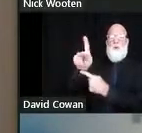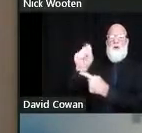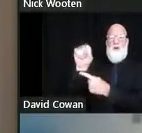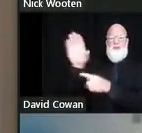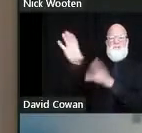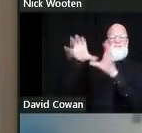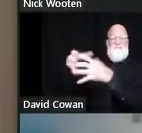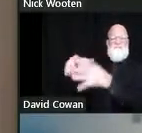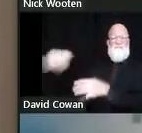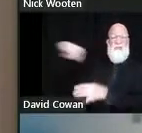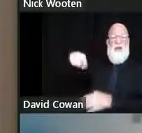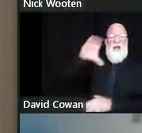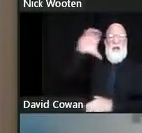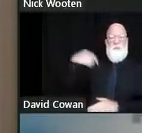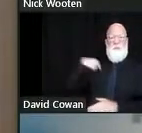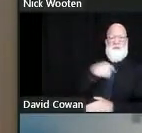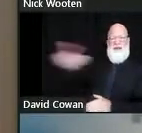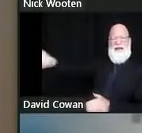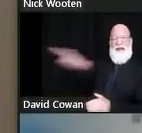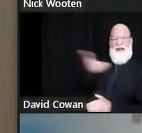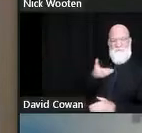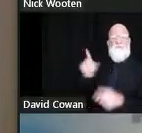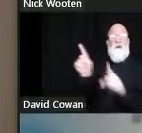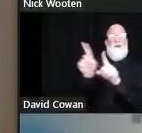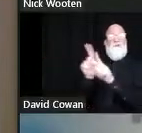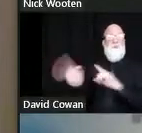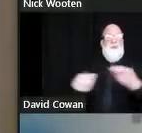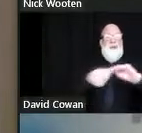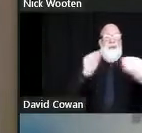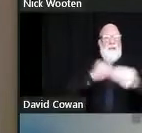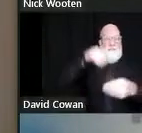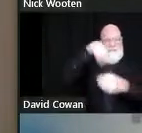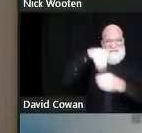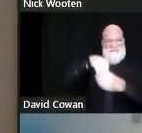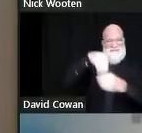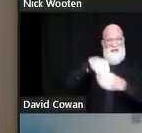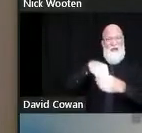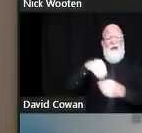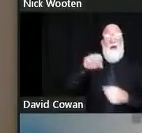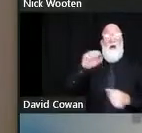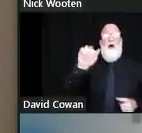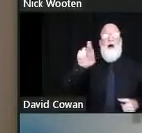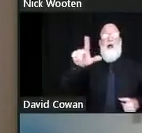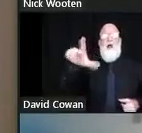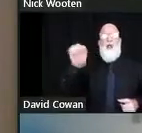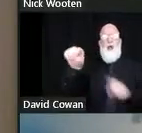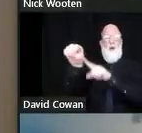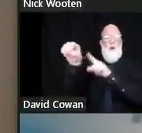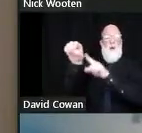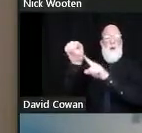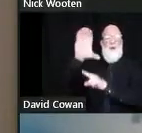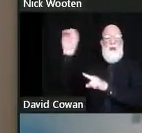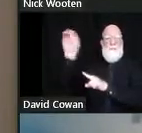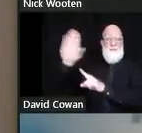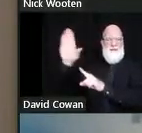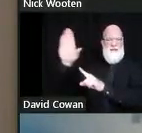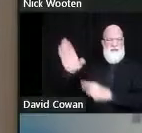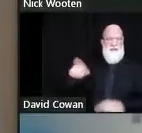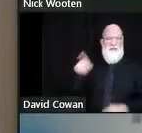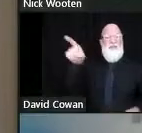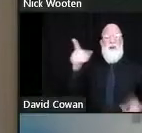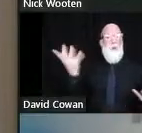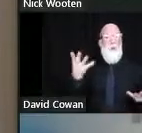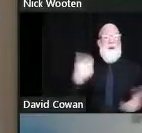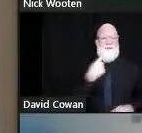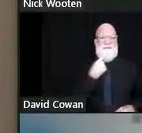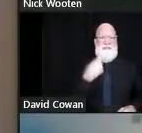in the rlo tool his Dr Stark's particular front is just wrong he knows and he said before I think he said three two or three